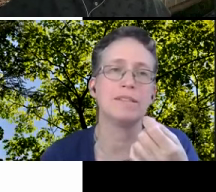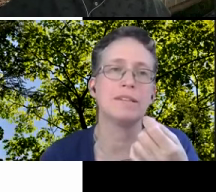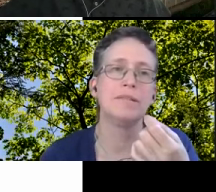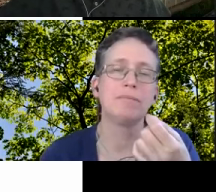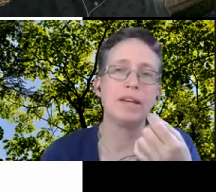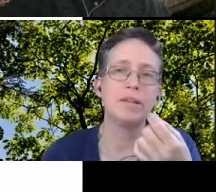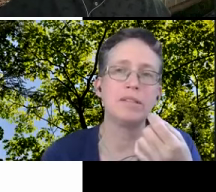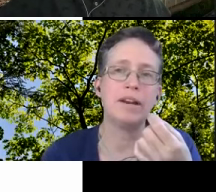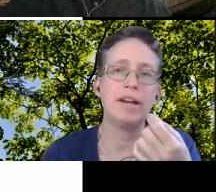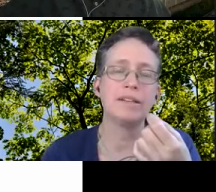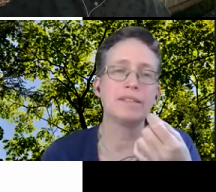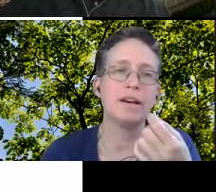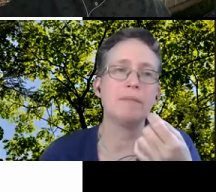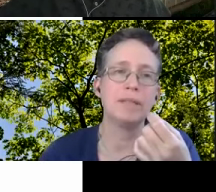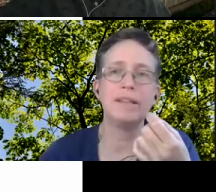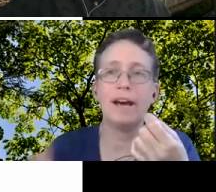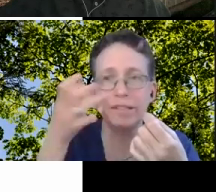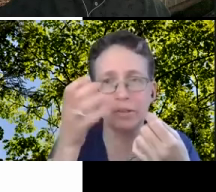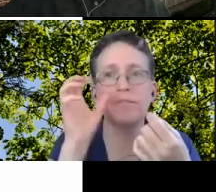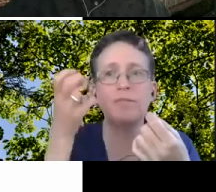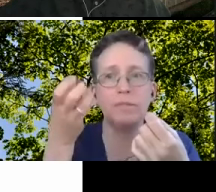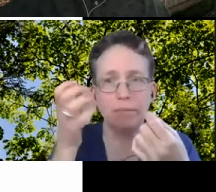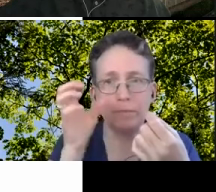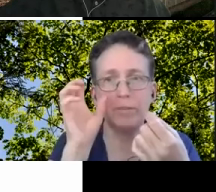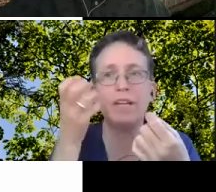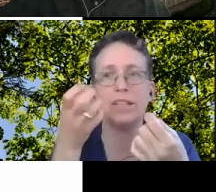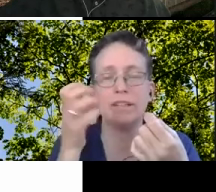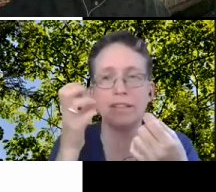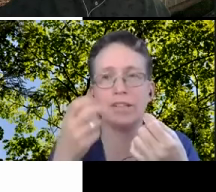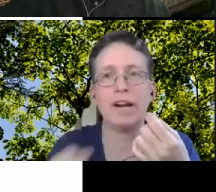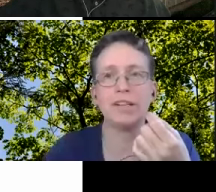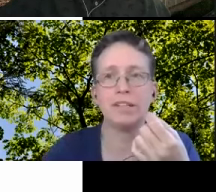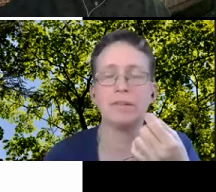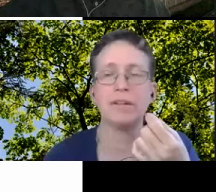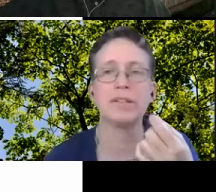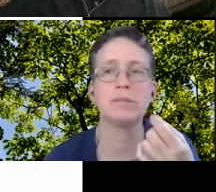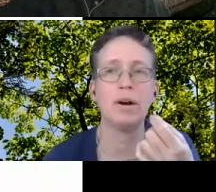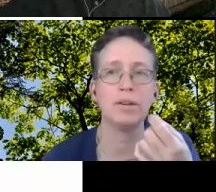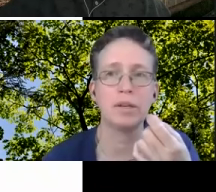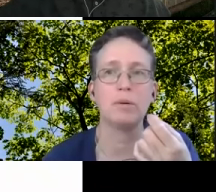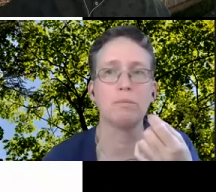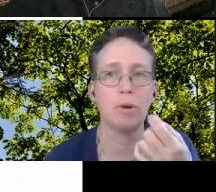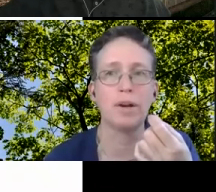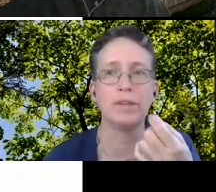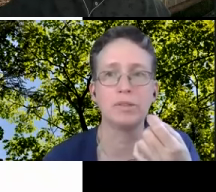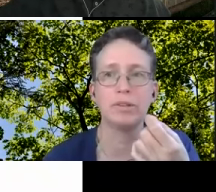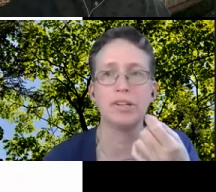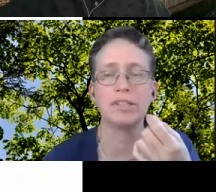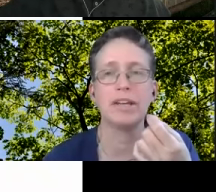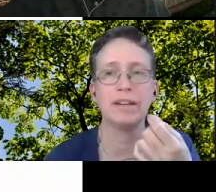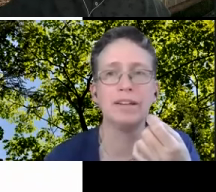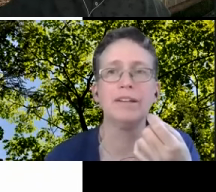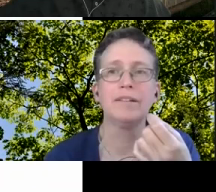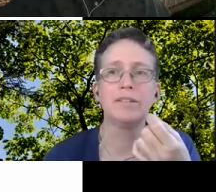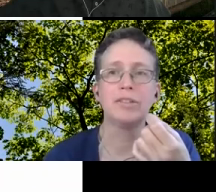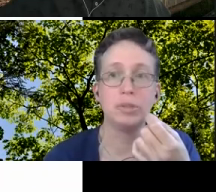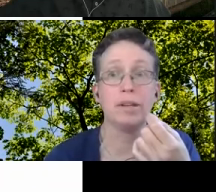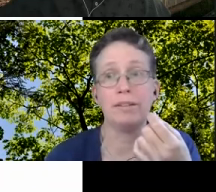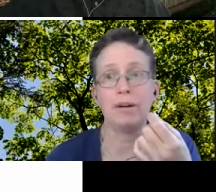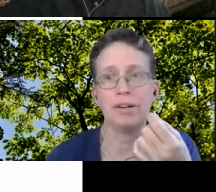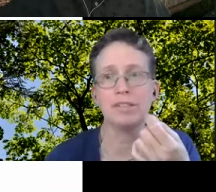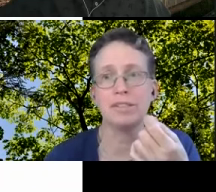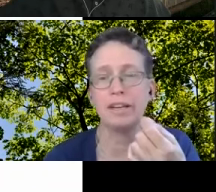abundances in those areas. But then that is sort of changing this interaction where there's also more of those critters that